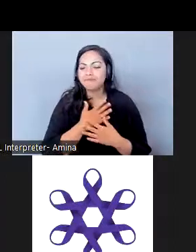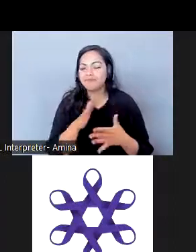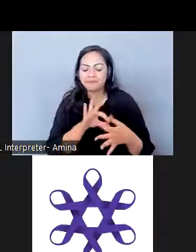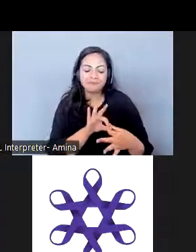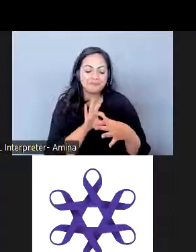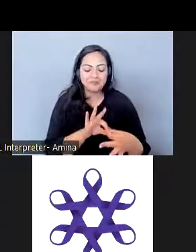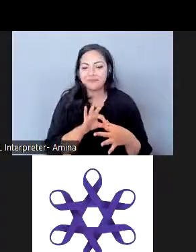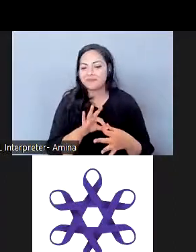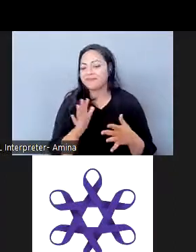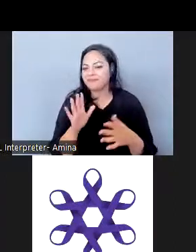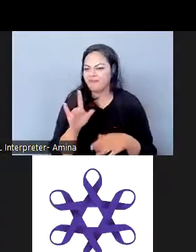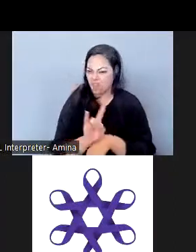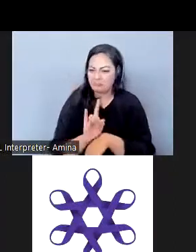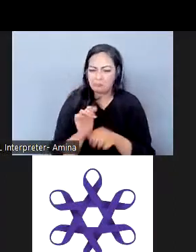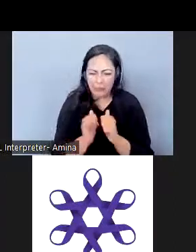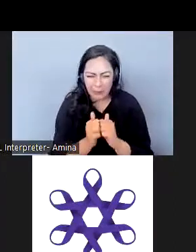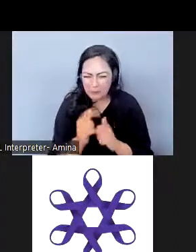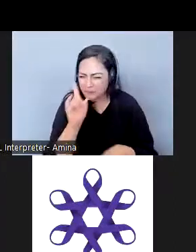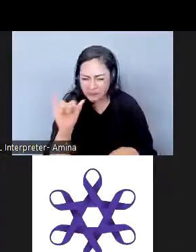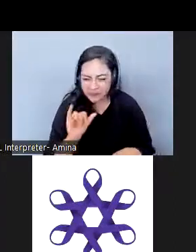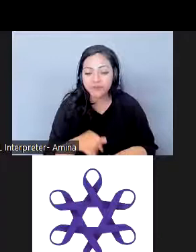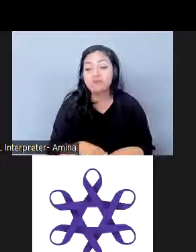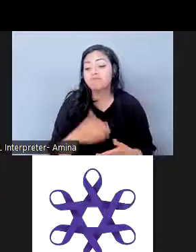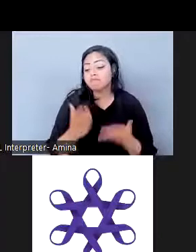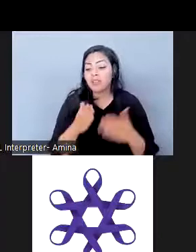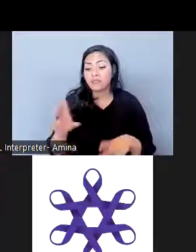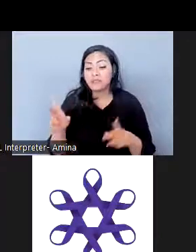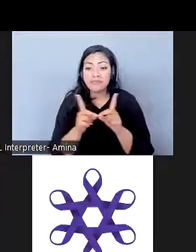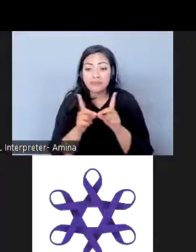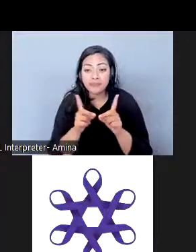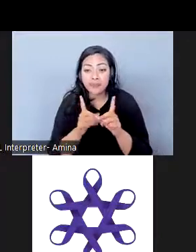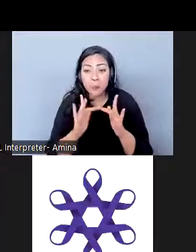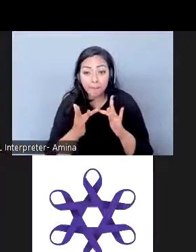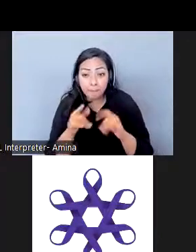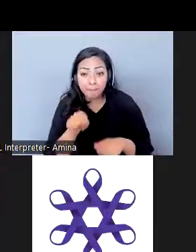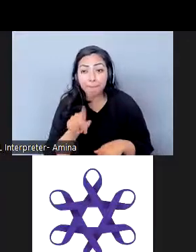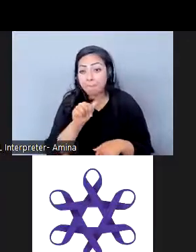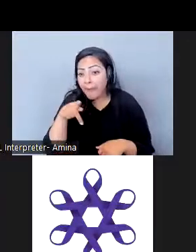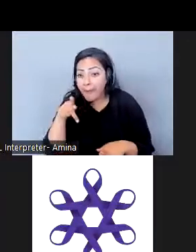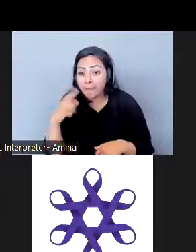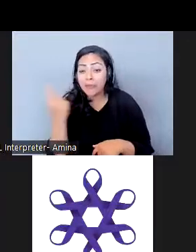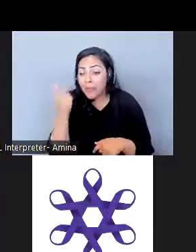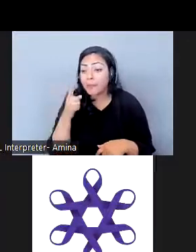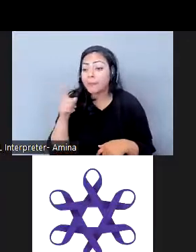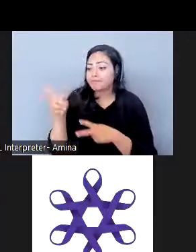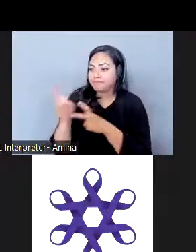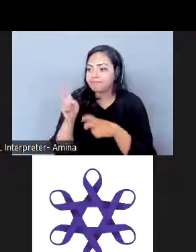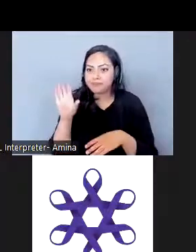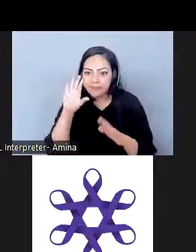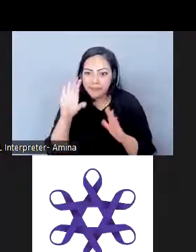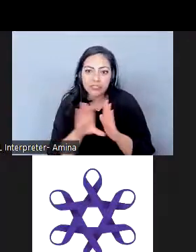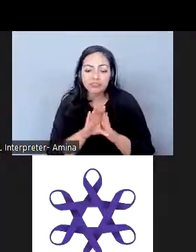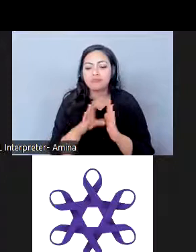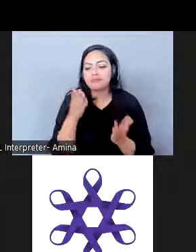social media, dating sites, they create fake profiles. Often the pictures look fantastic. Someone's in excellent shape,